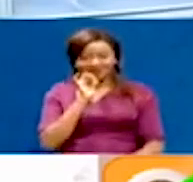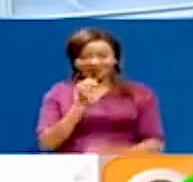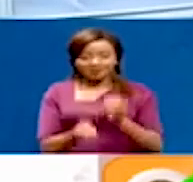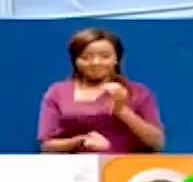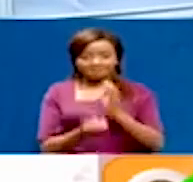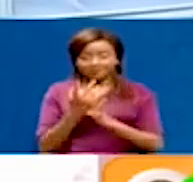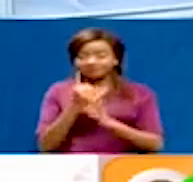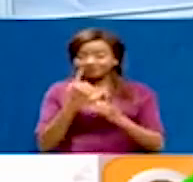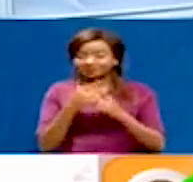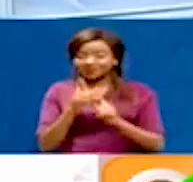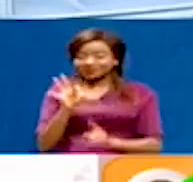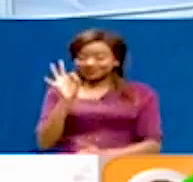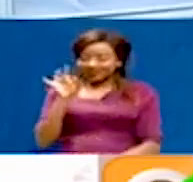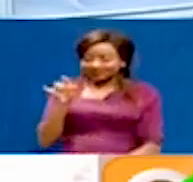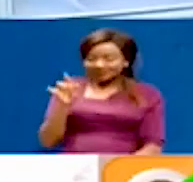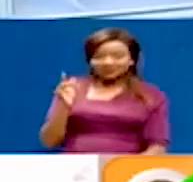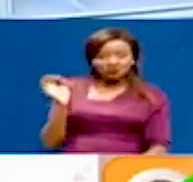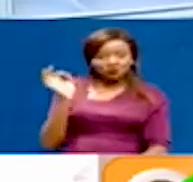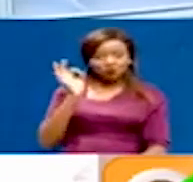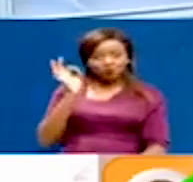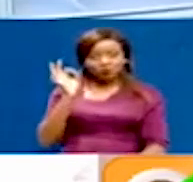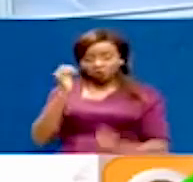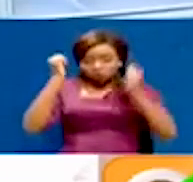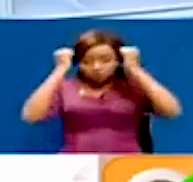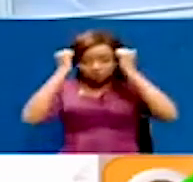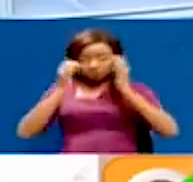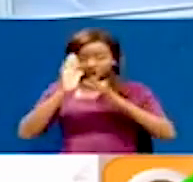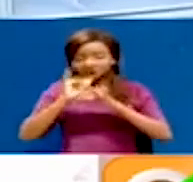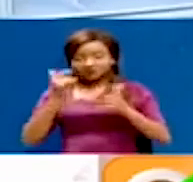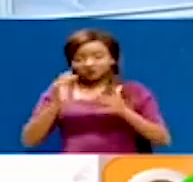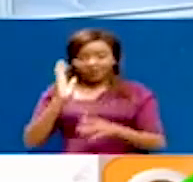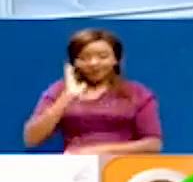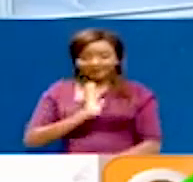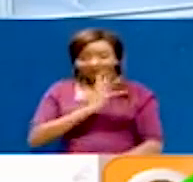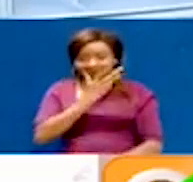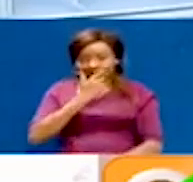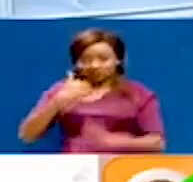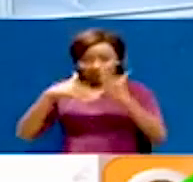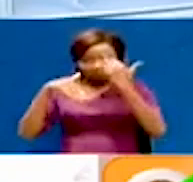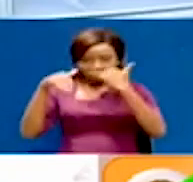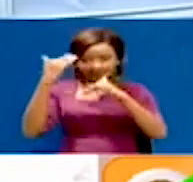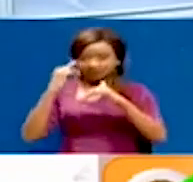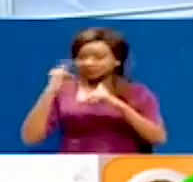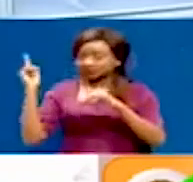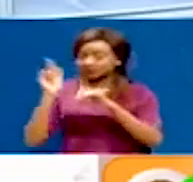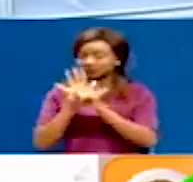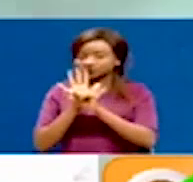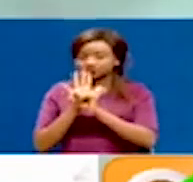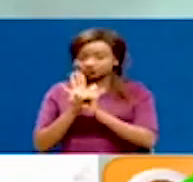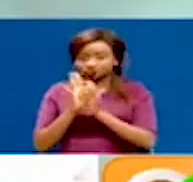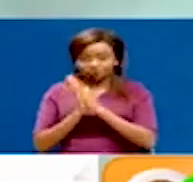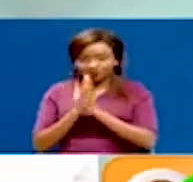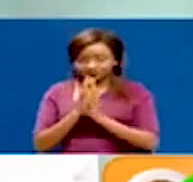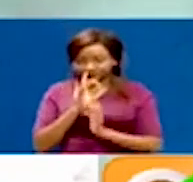made life support machine might be delivered by students of Kenyatta University. Enoch Sekolia with more.